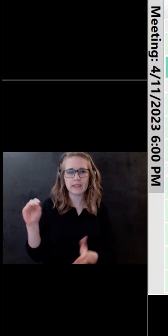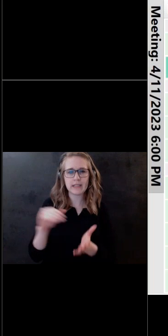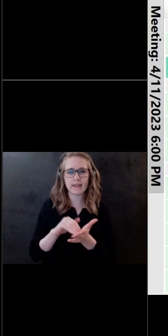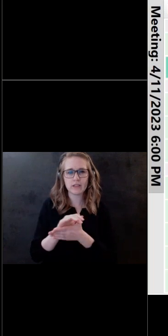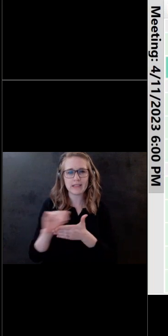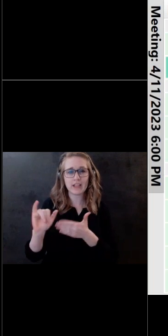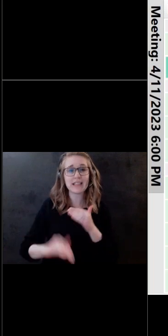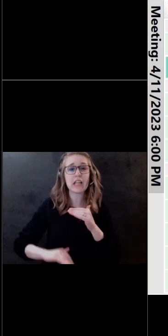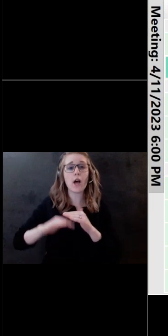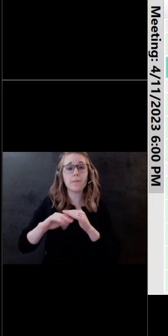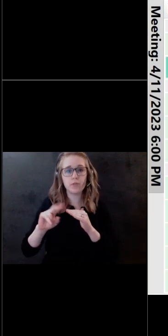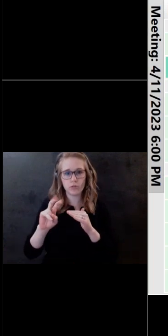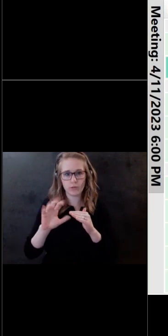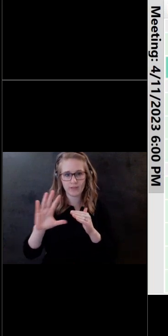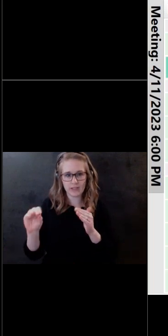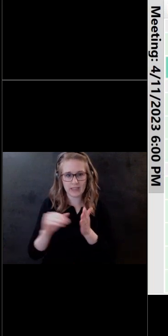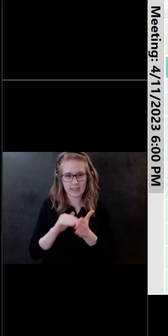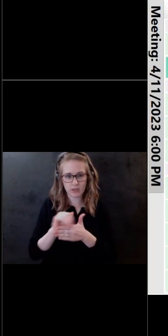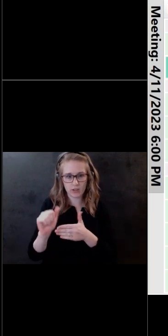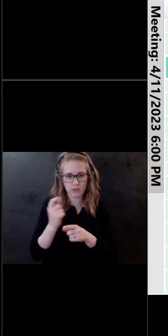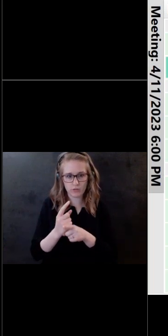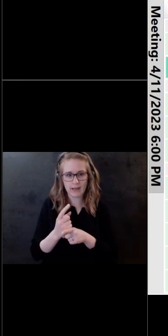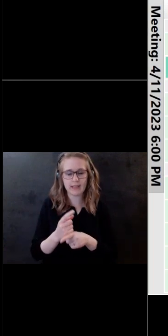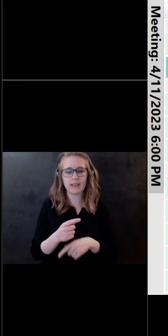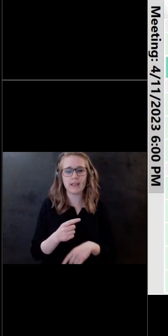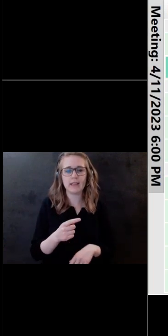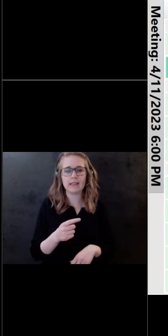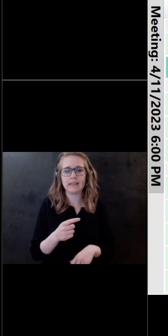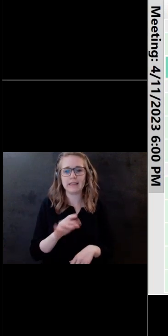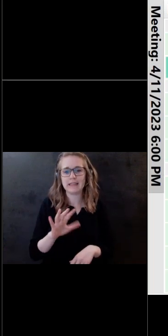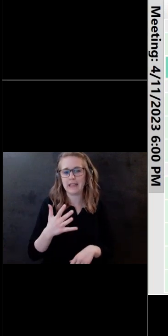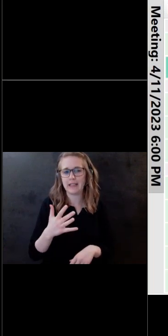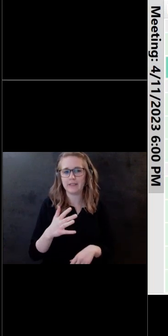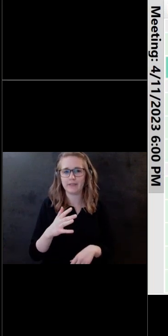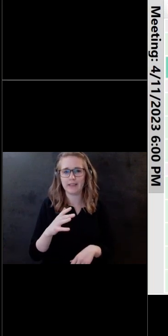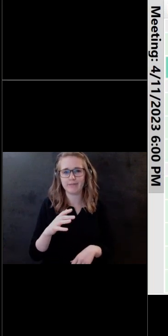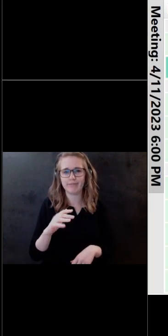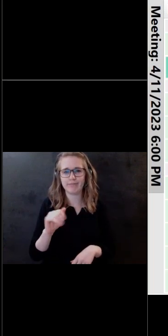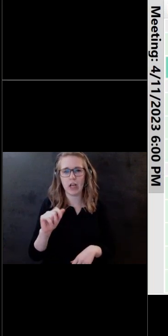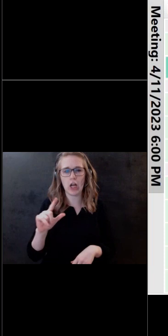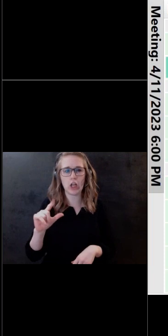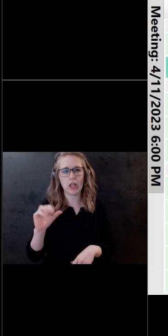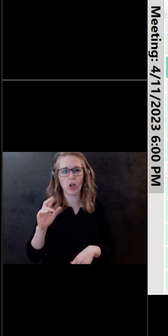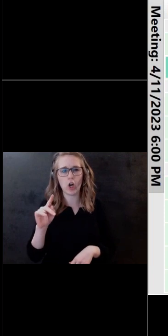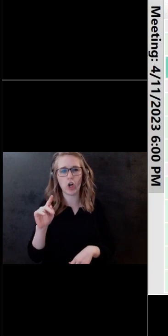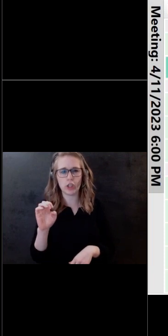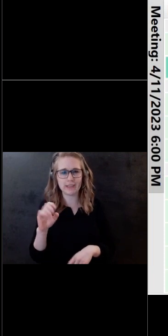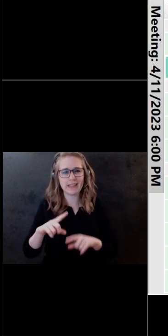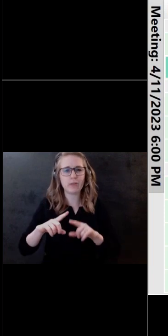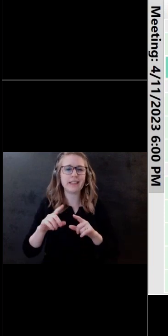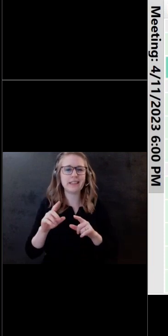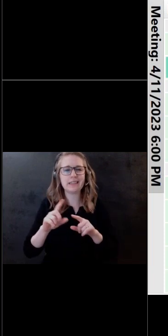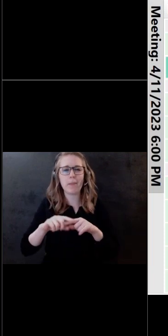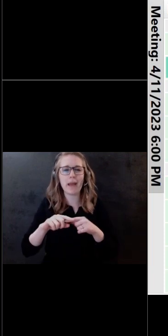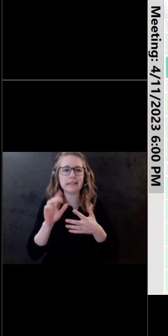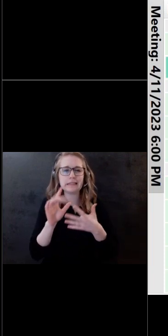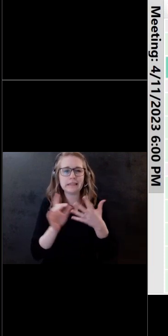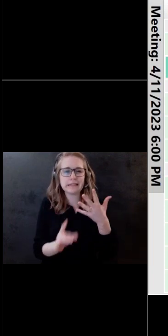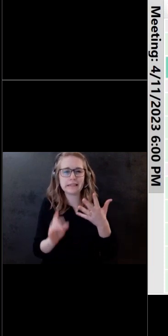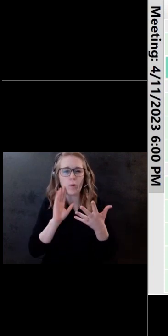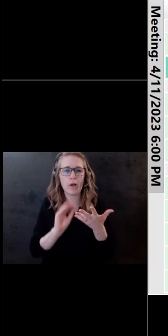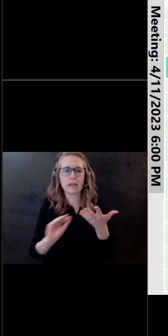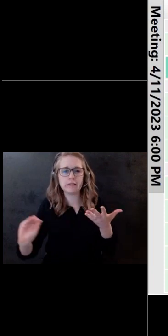to $250,000. Is that correct? So it's just kind of a la carte, if you will, depending on what specific task we give the consultants.